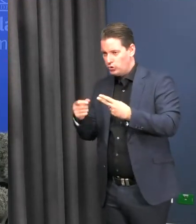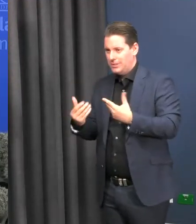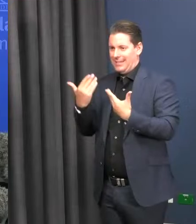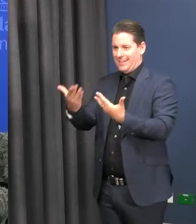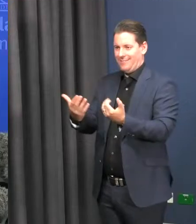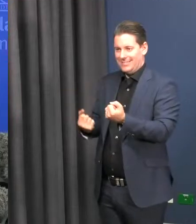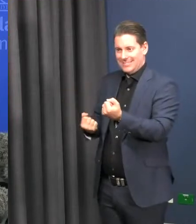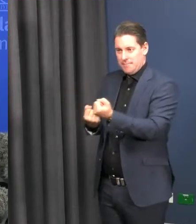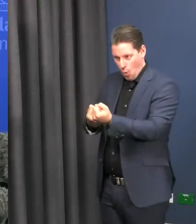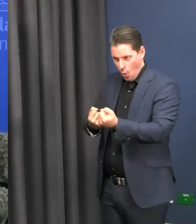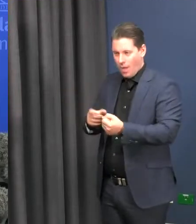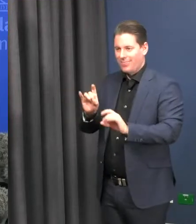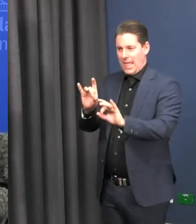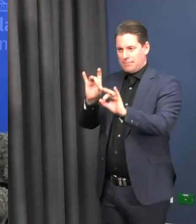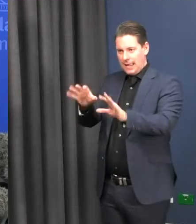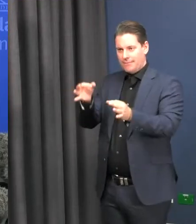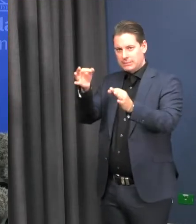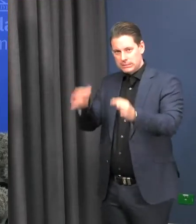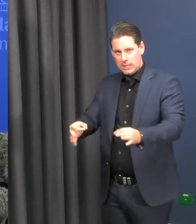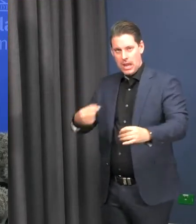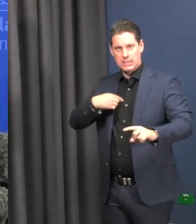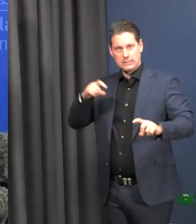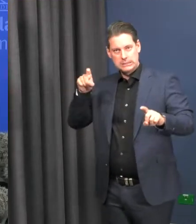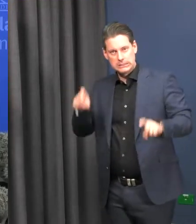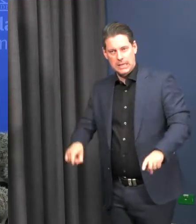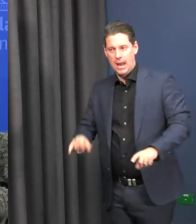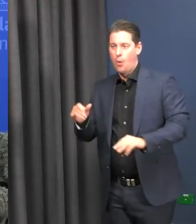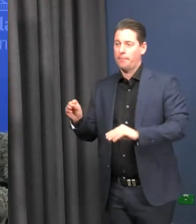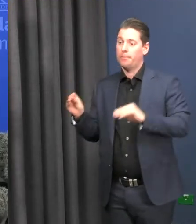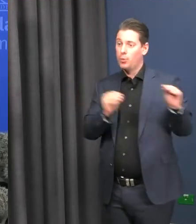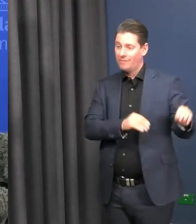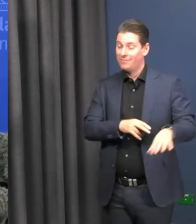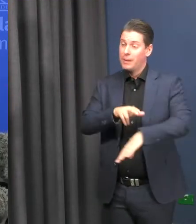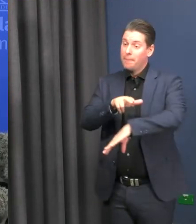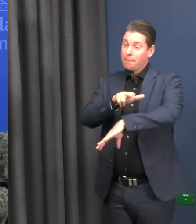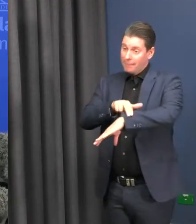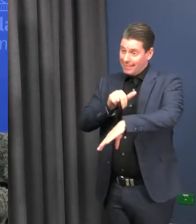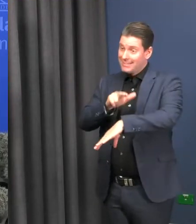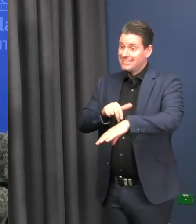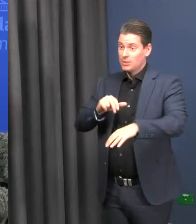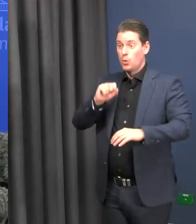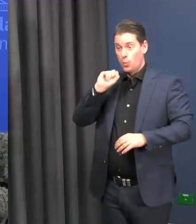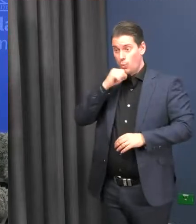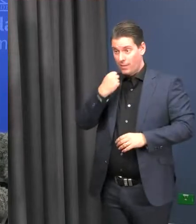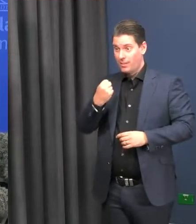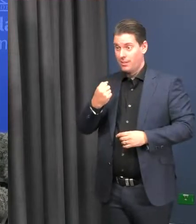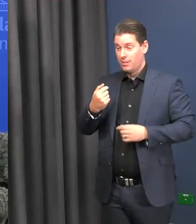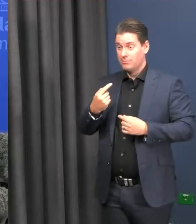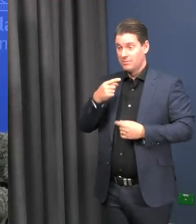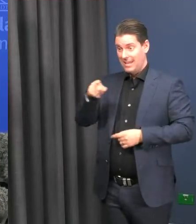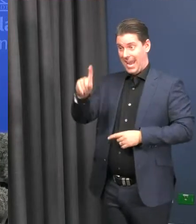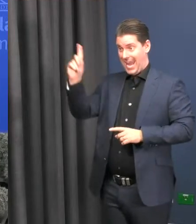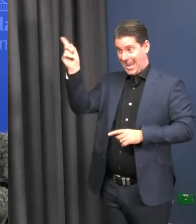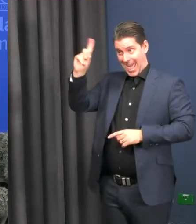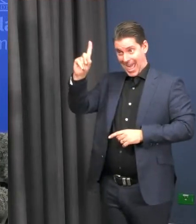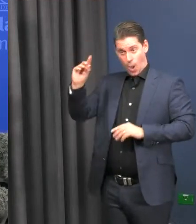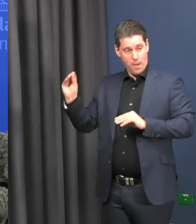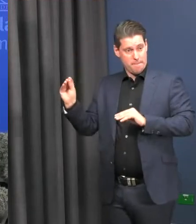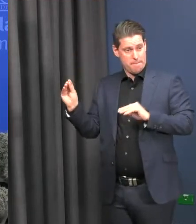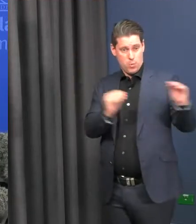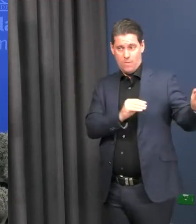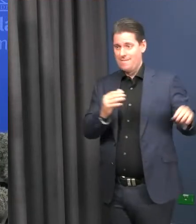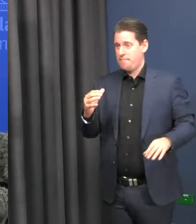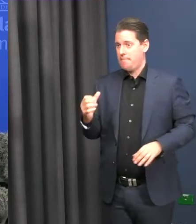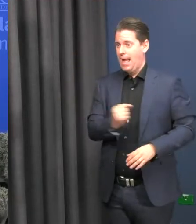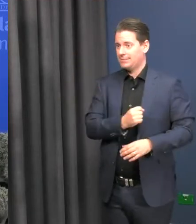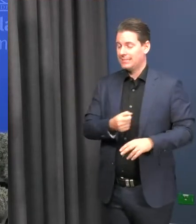the decision on whether or not to leave. And police will go around and at a point say to people, you need to leave your home. Now, if